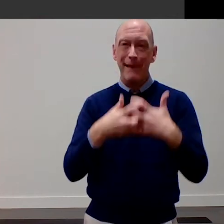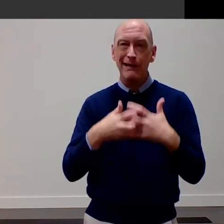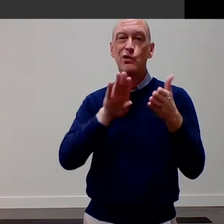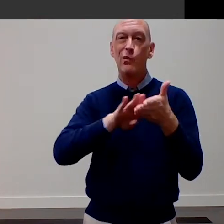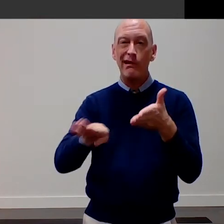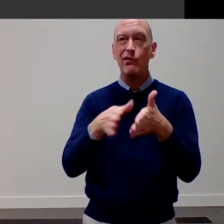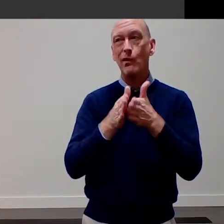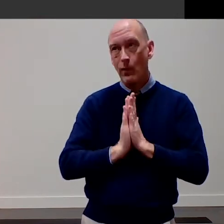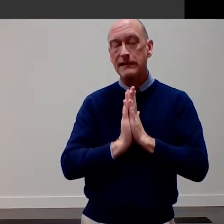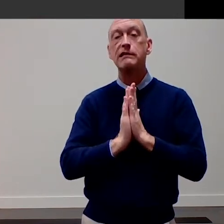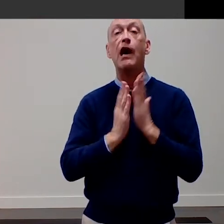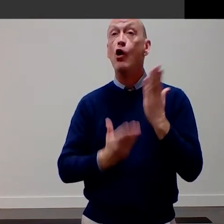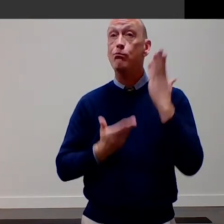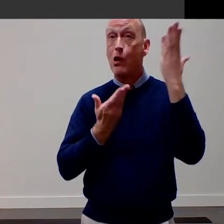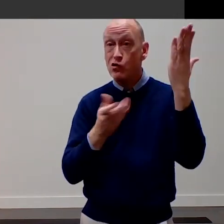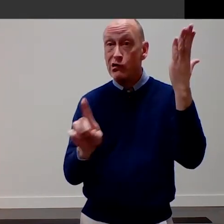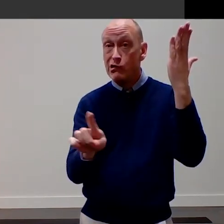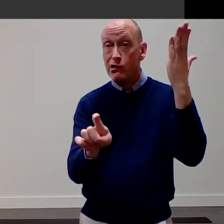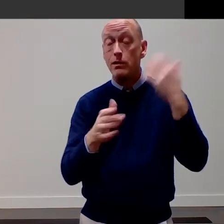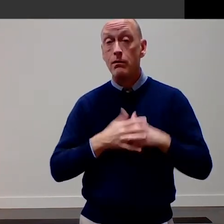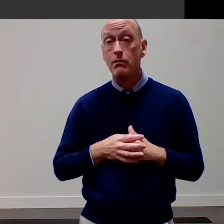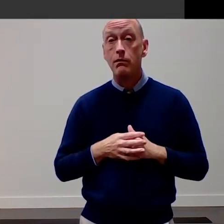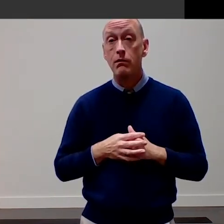waiver request. May I have a motion?